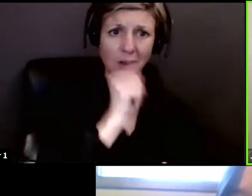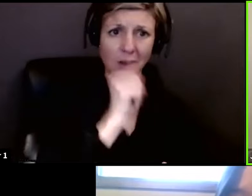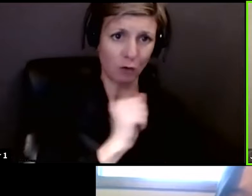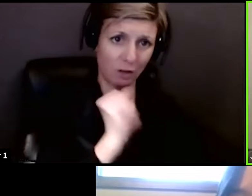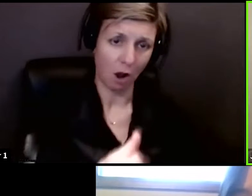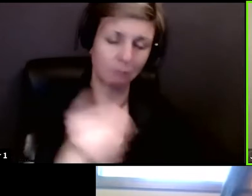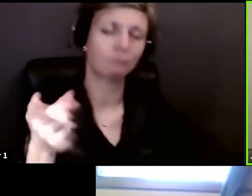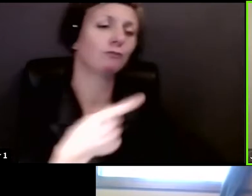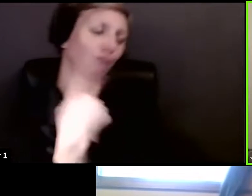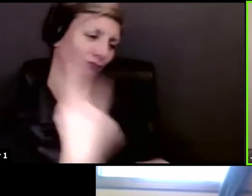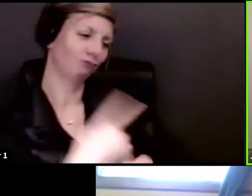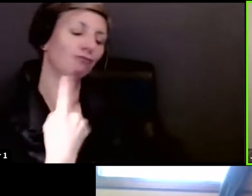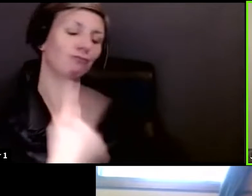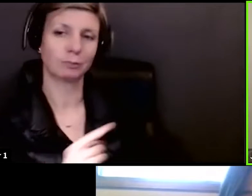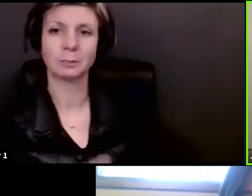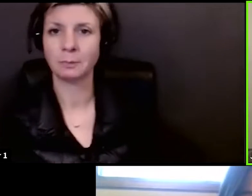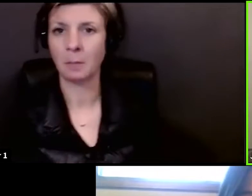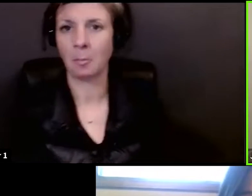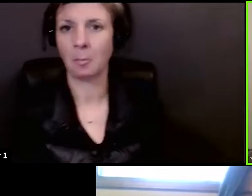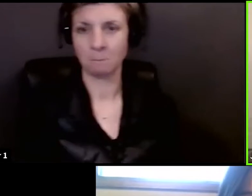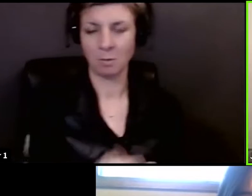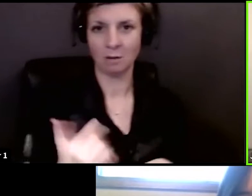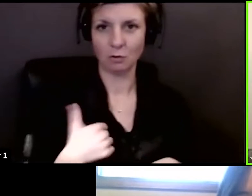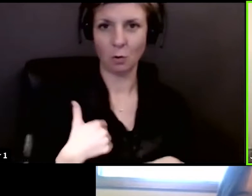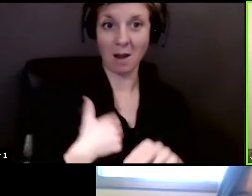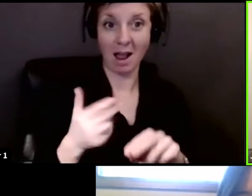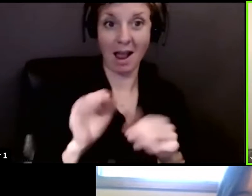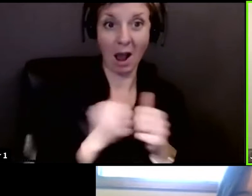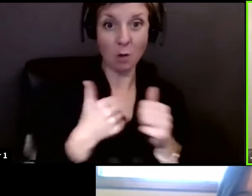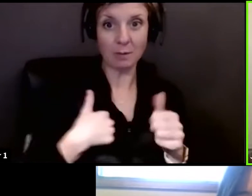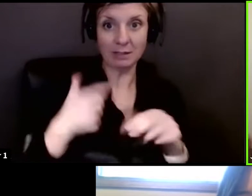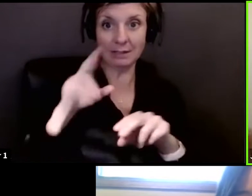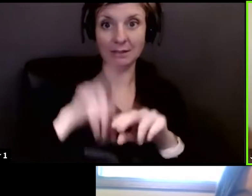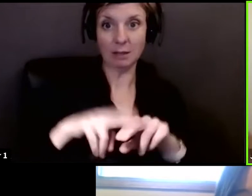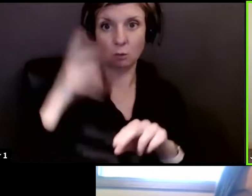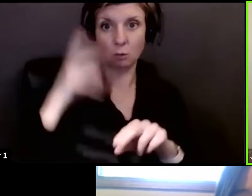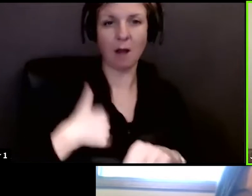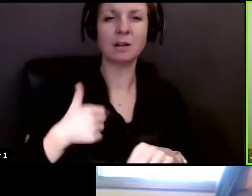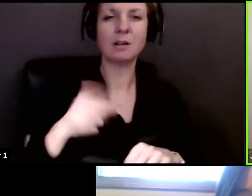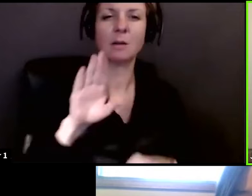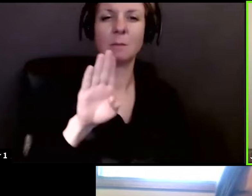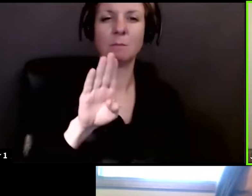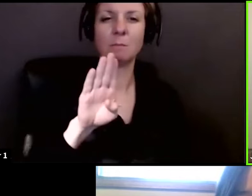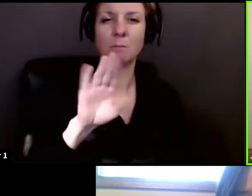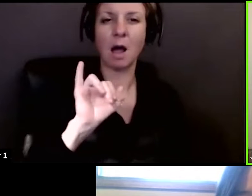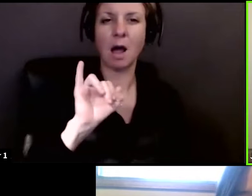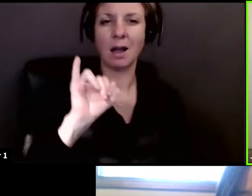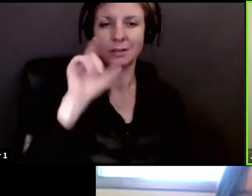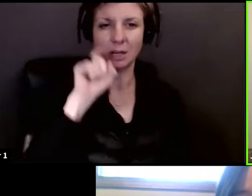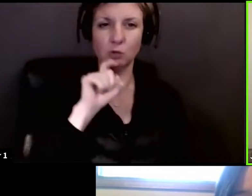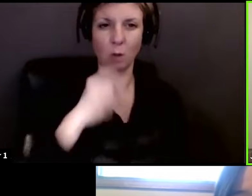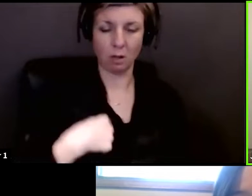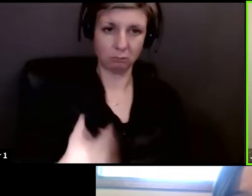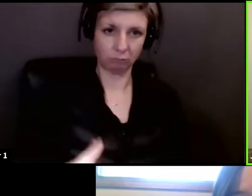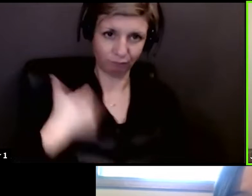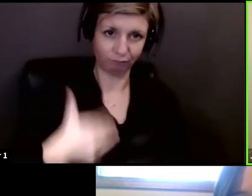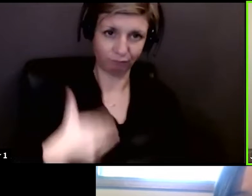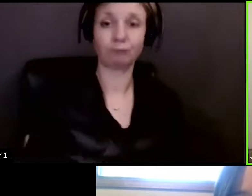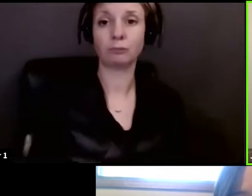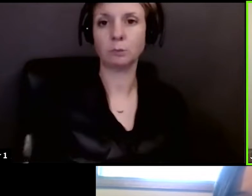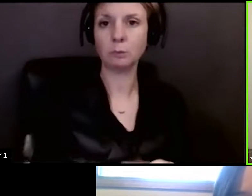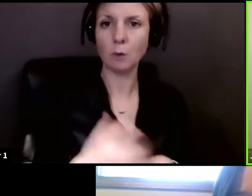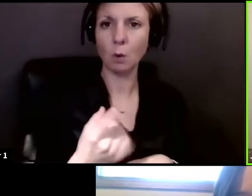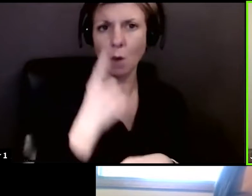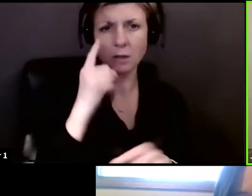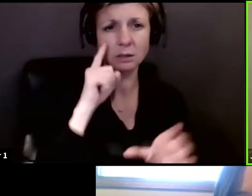when referring to the way that I sat, because I'm bisexual, one clinical psychologist said, "Do you